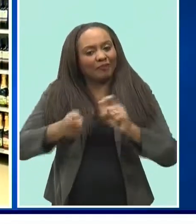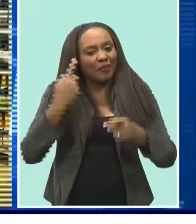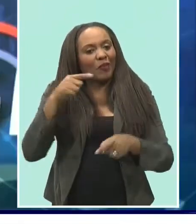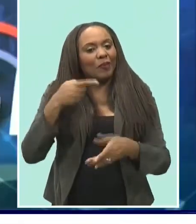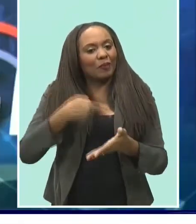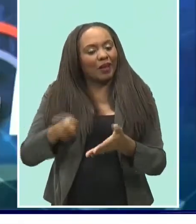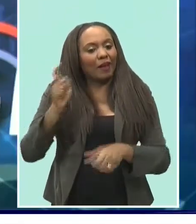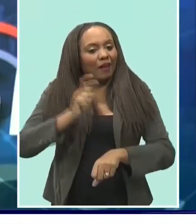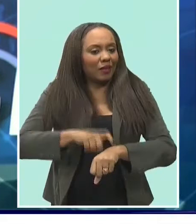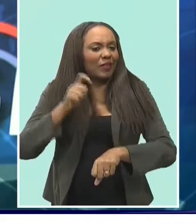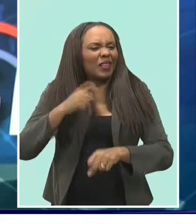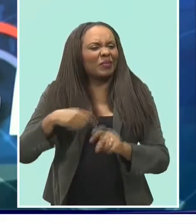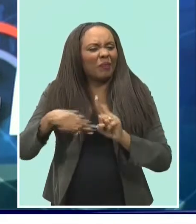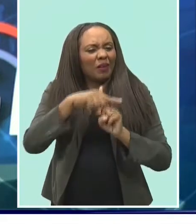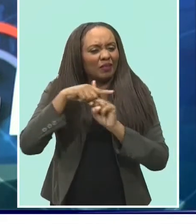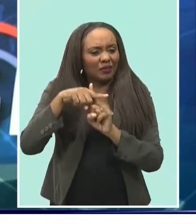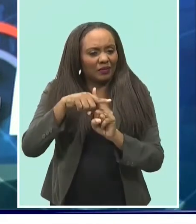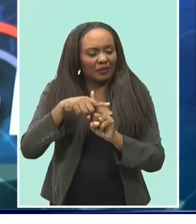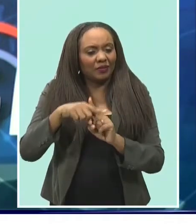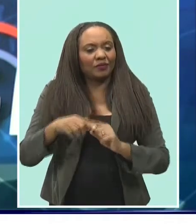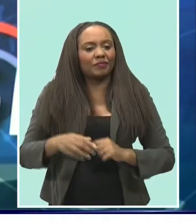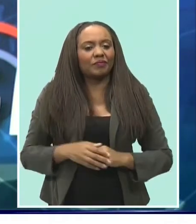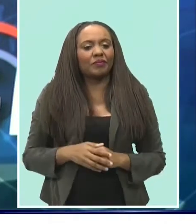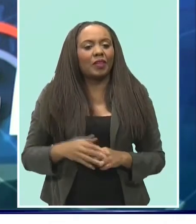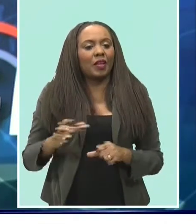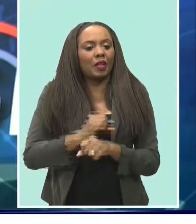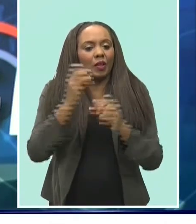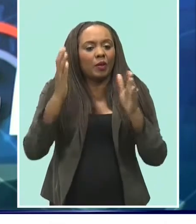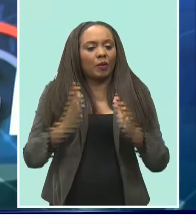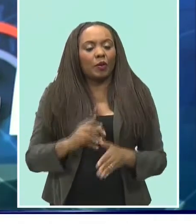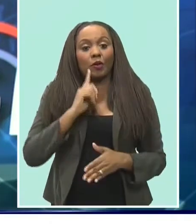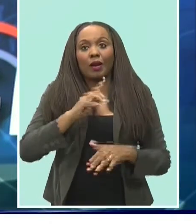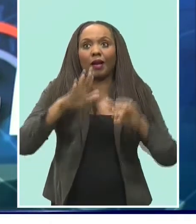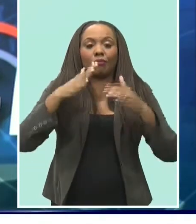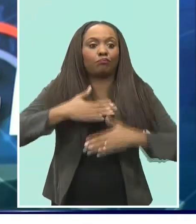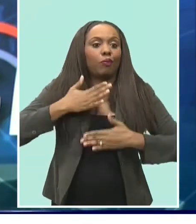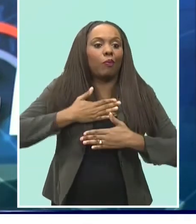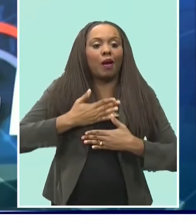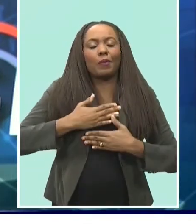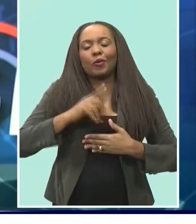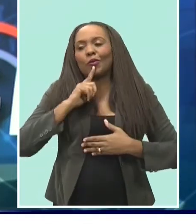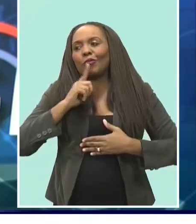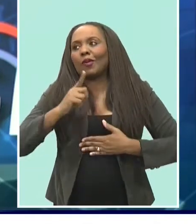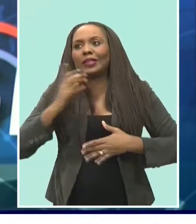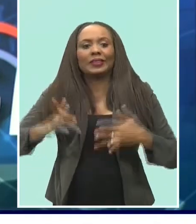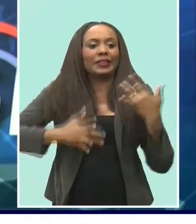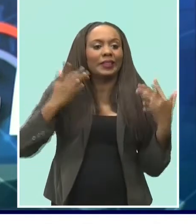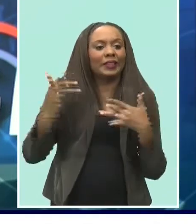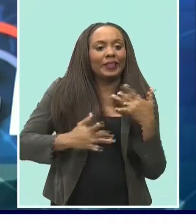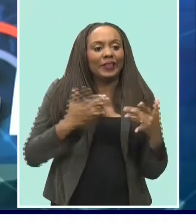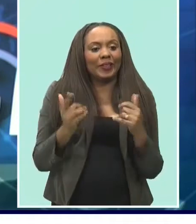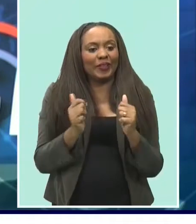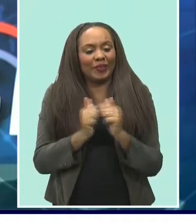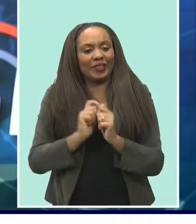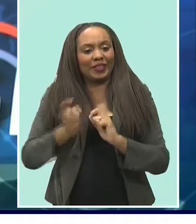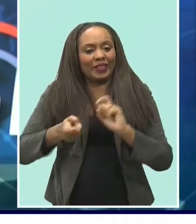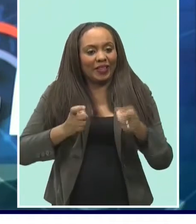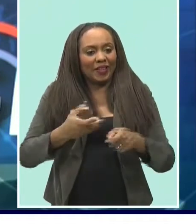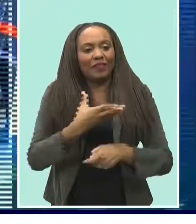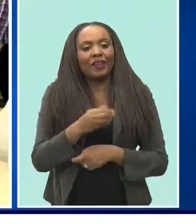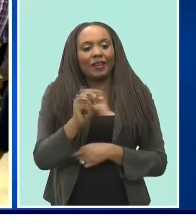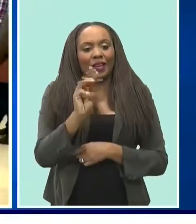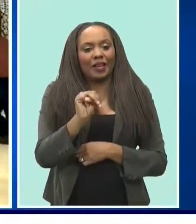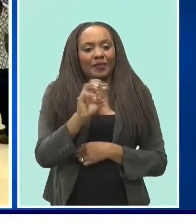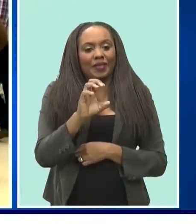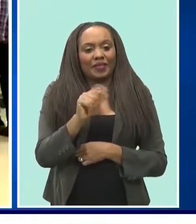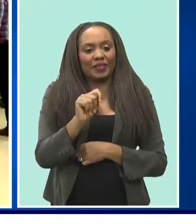sign. And as could be imagined, the winners were ecstatic with their prizes as well as their MCTV service.